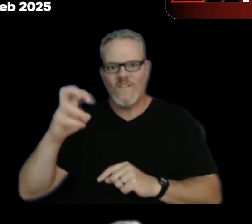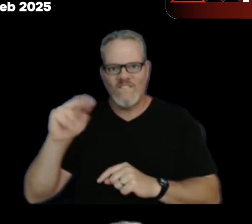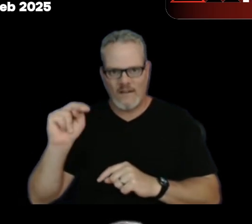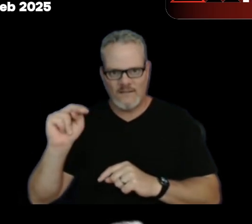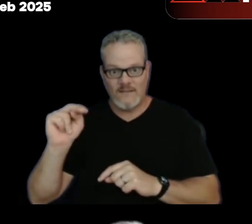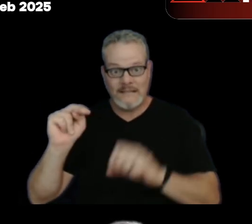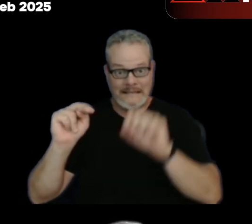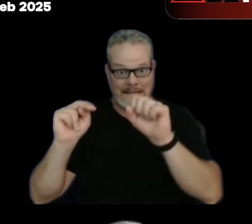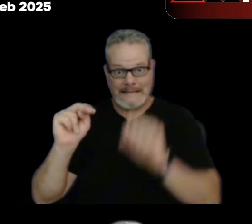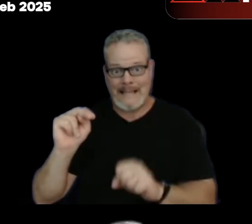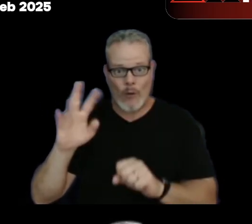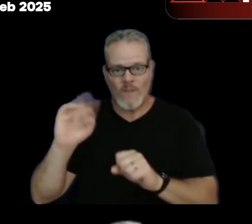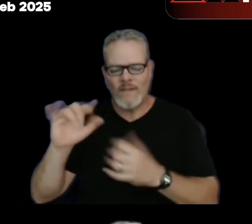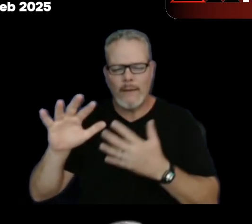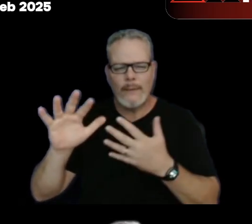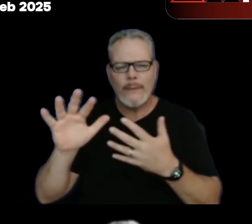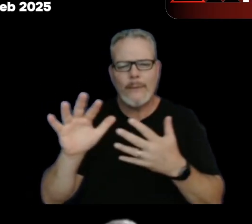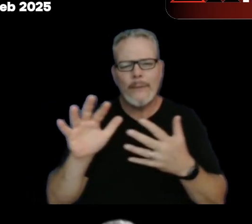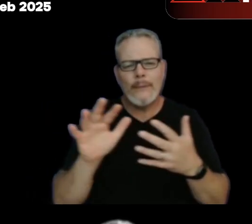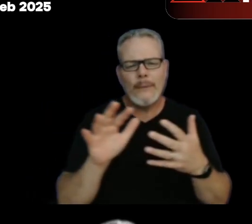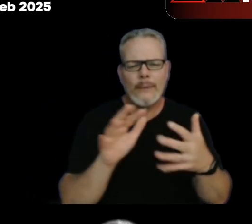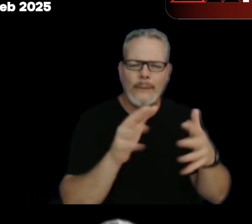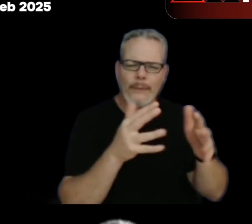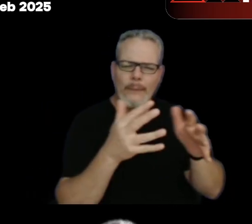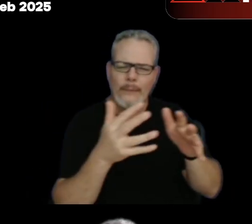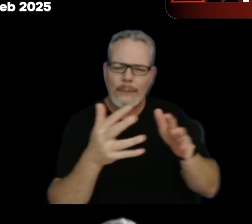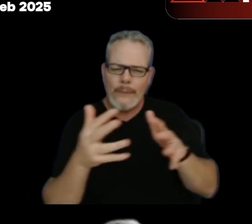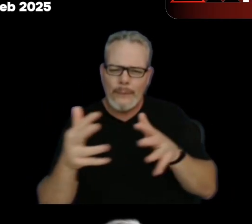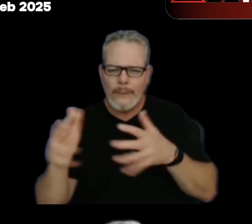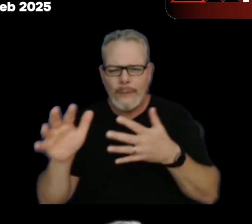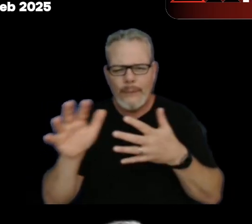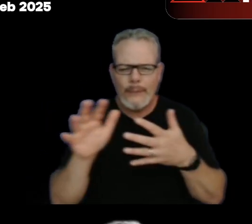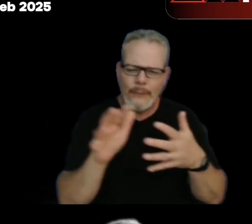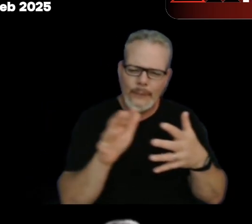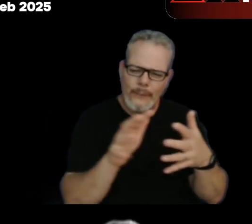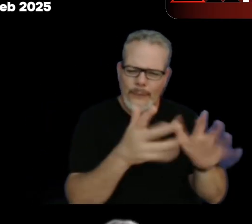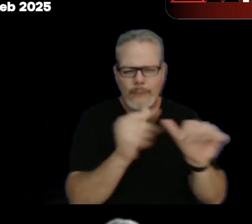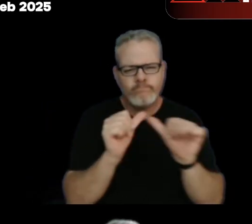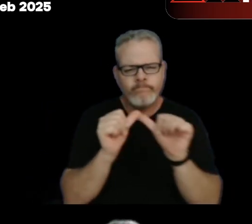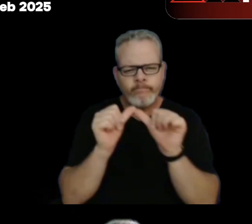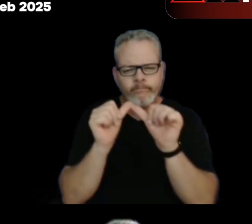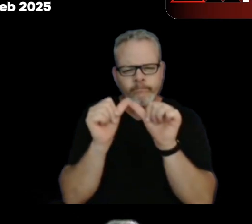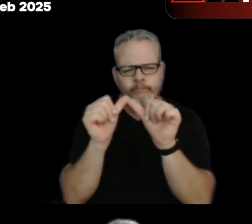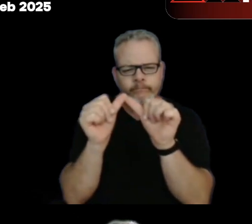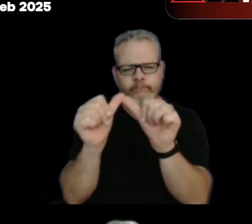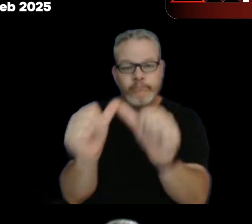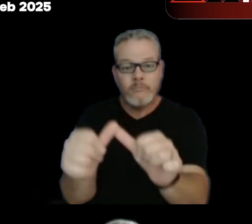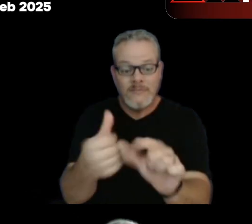persistently throughout the eruption, but not erupting itself in this latest episode.